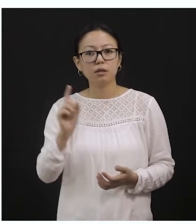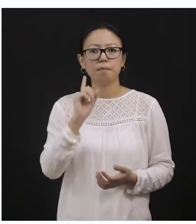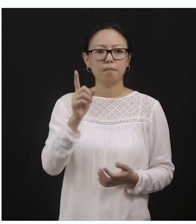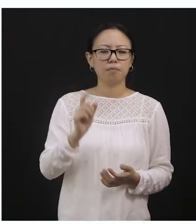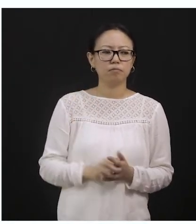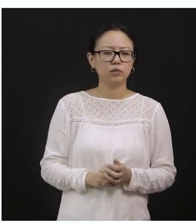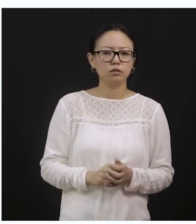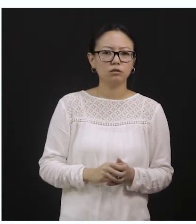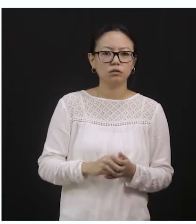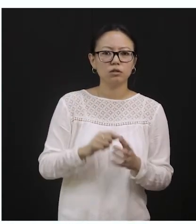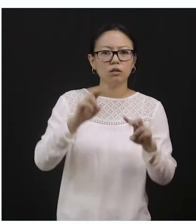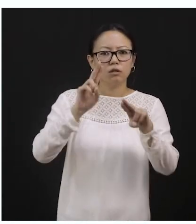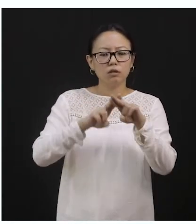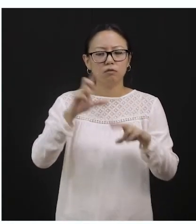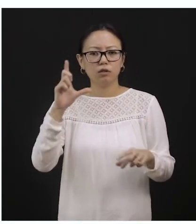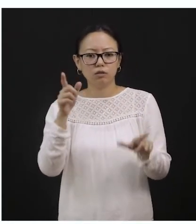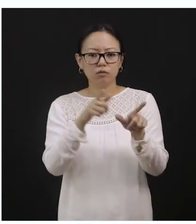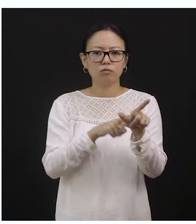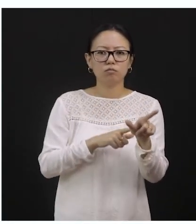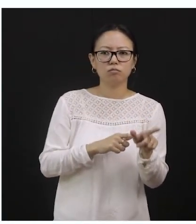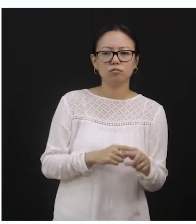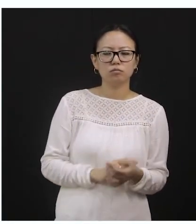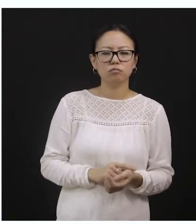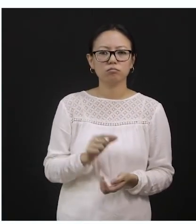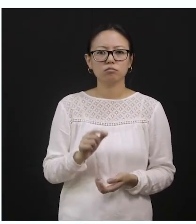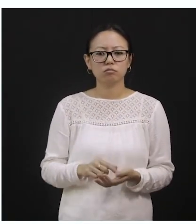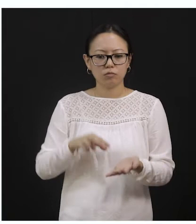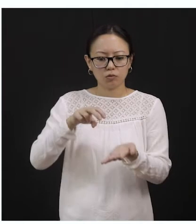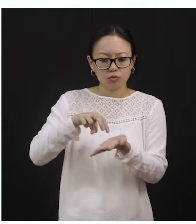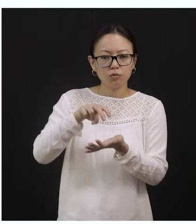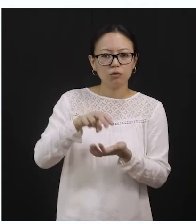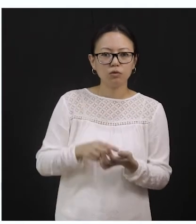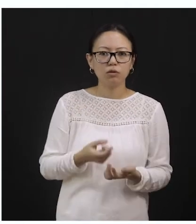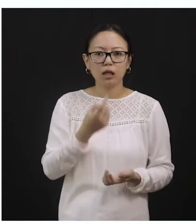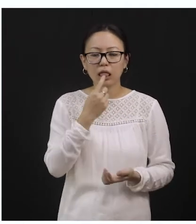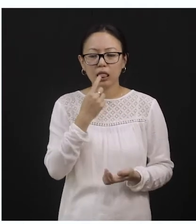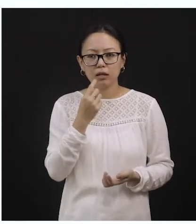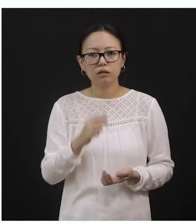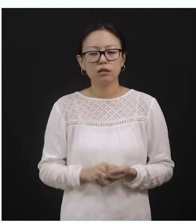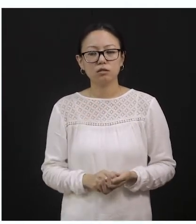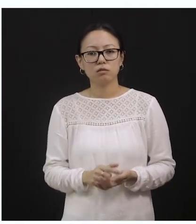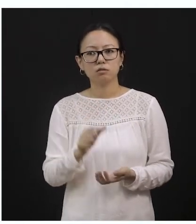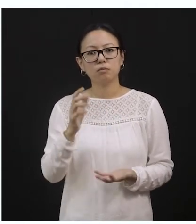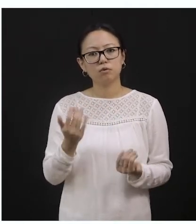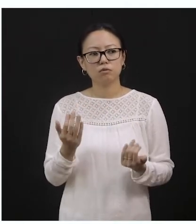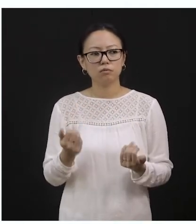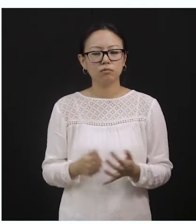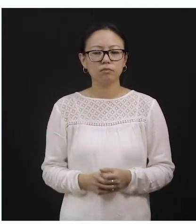Okay. Now, another ugly fact about houseflies is they are very much